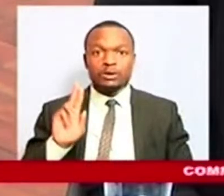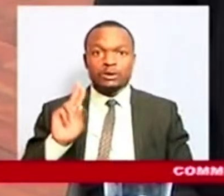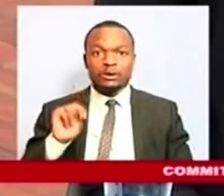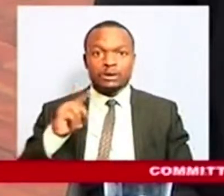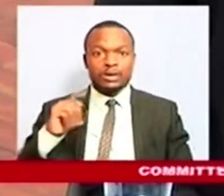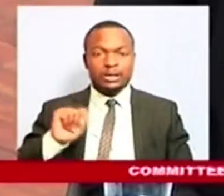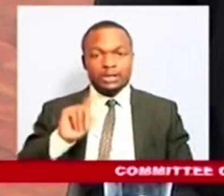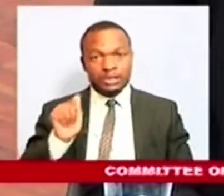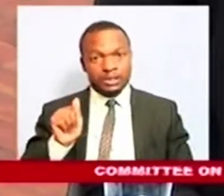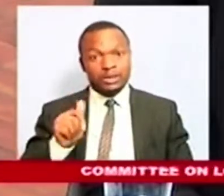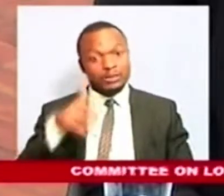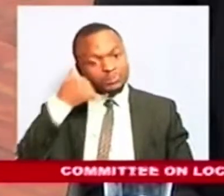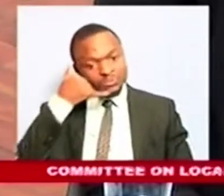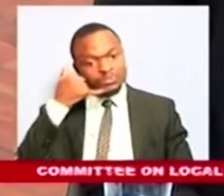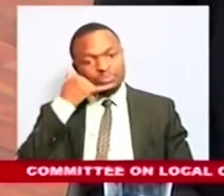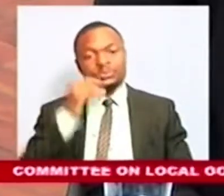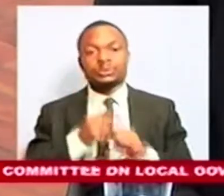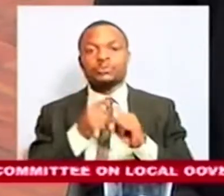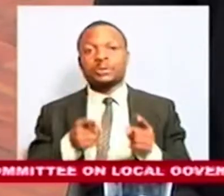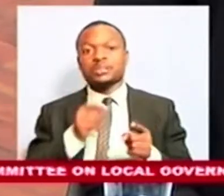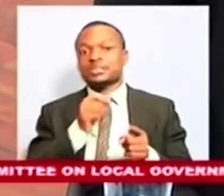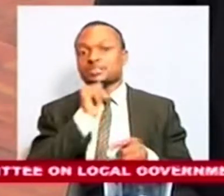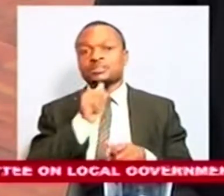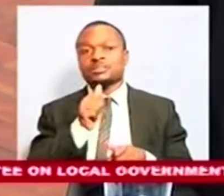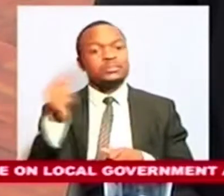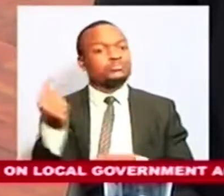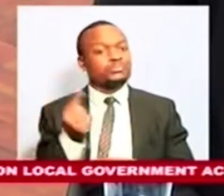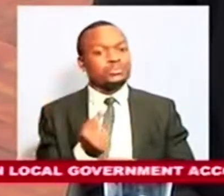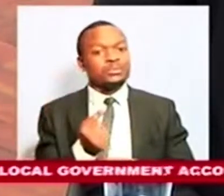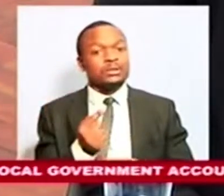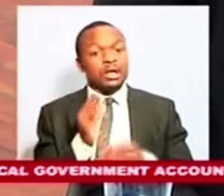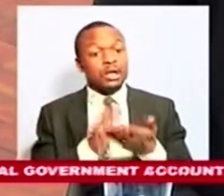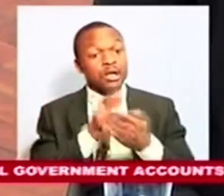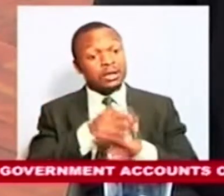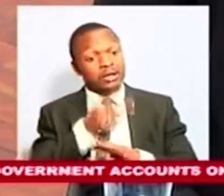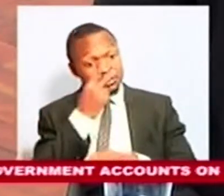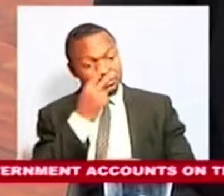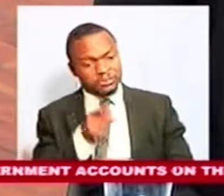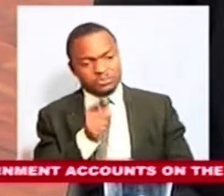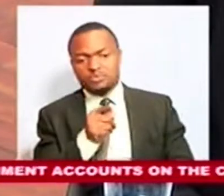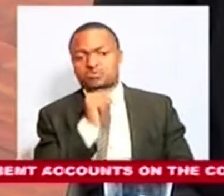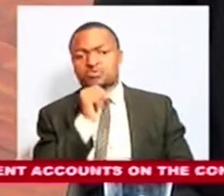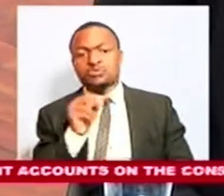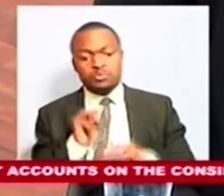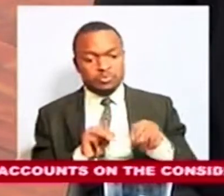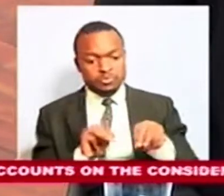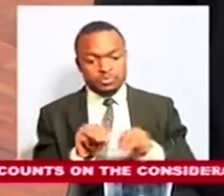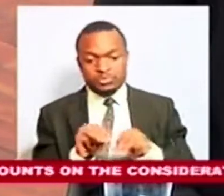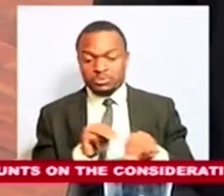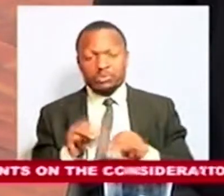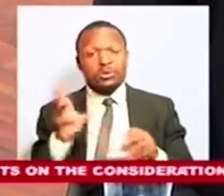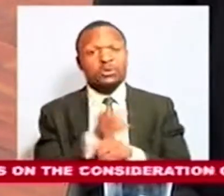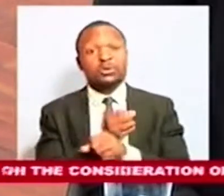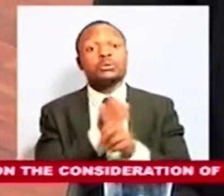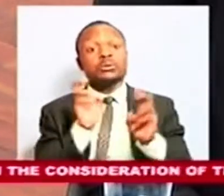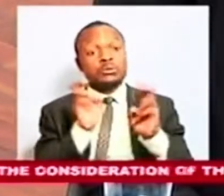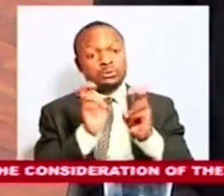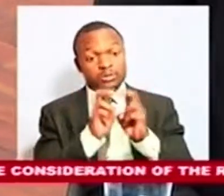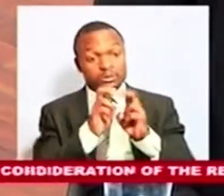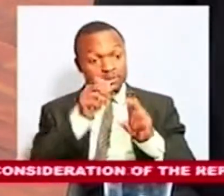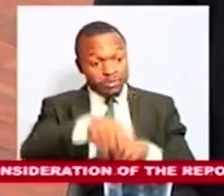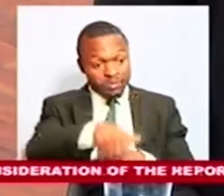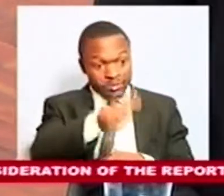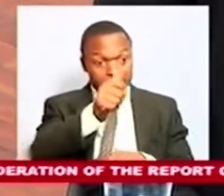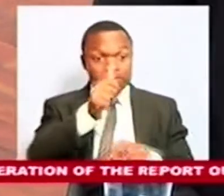cooperating. Honorable Chair, I did indicate that after we saw that we will not manage to get the contract from him,